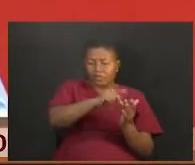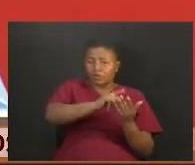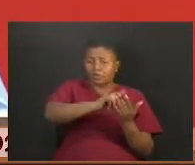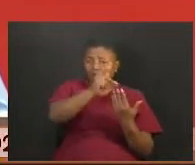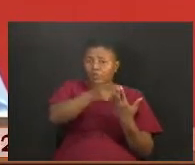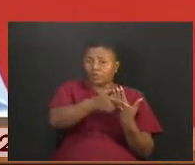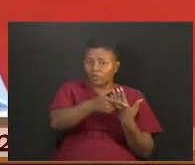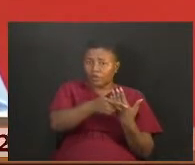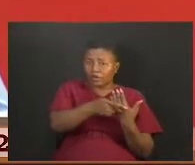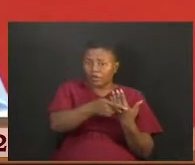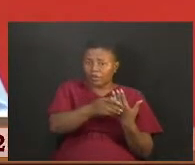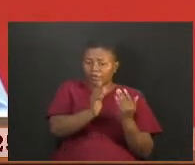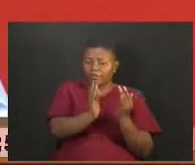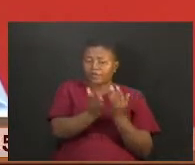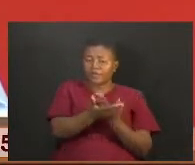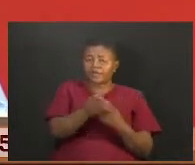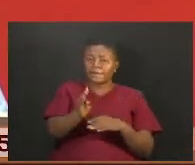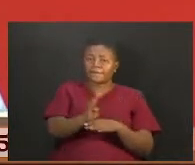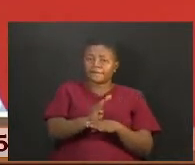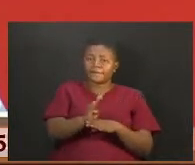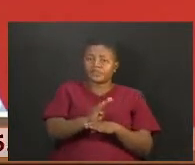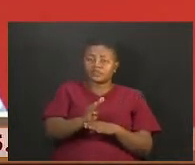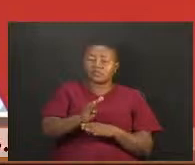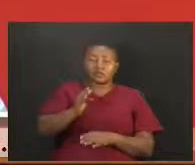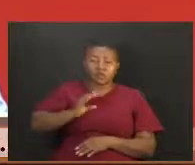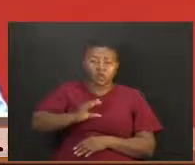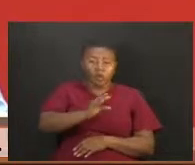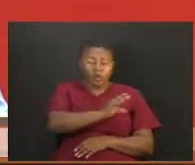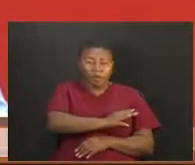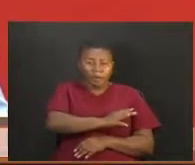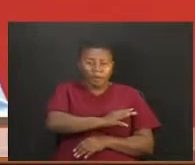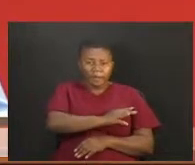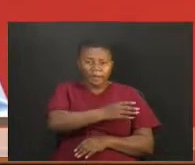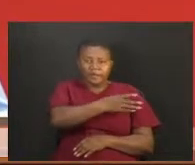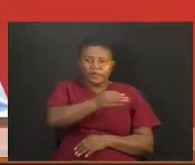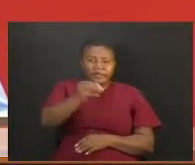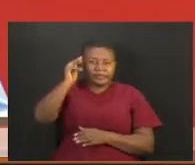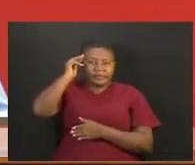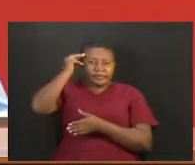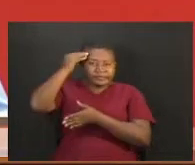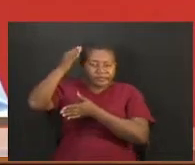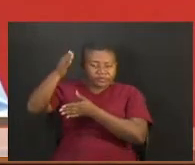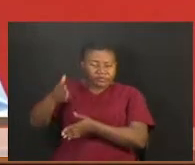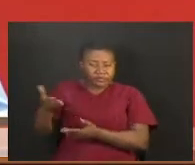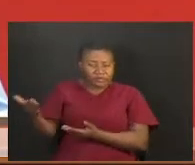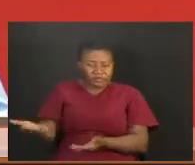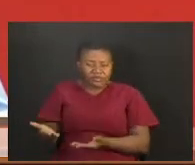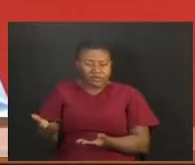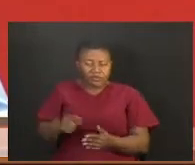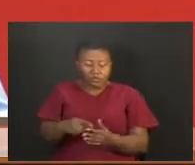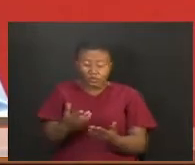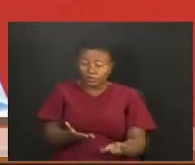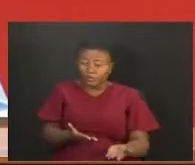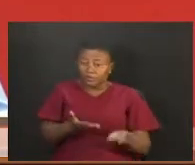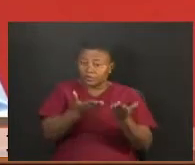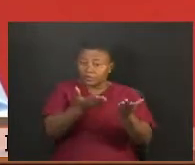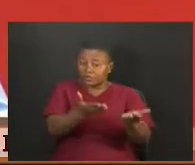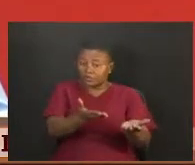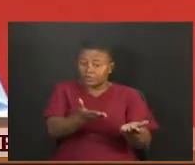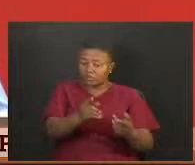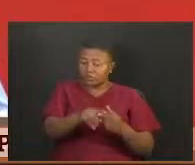by the business committee, and the minister is here to present the statement to the